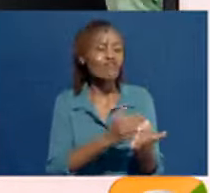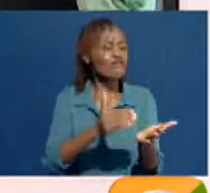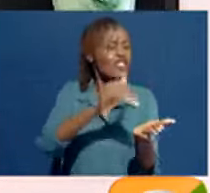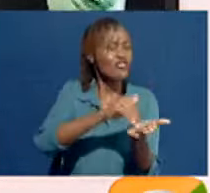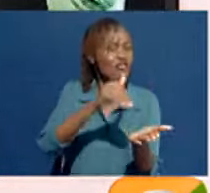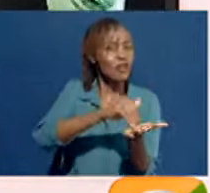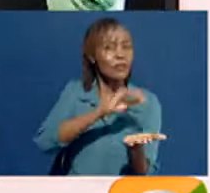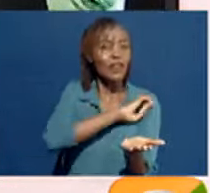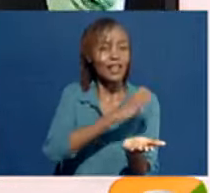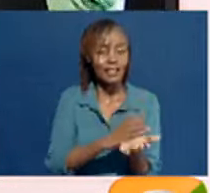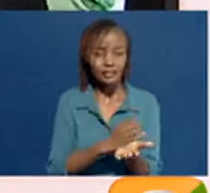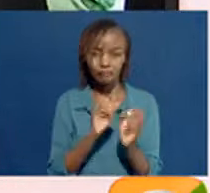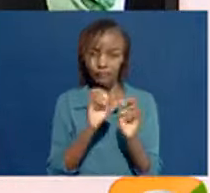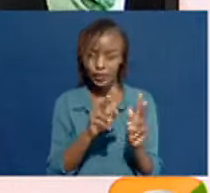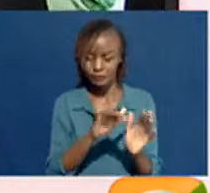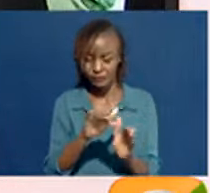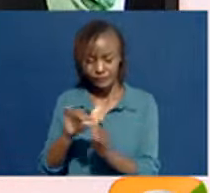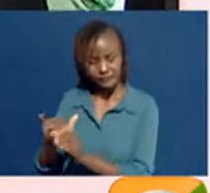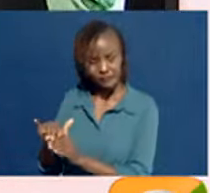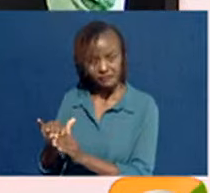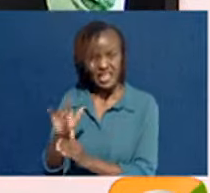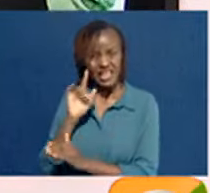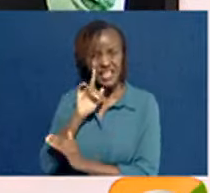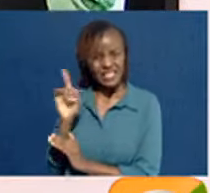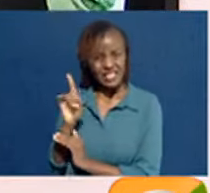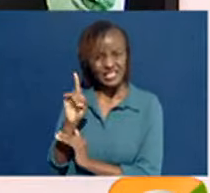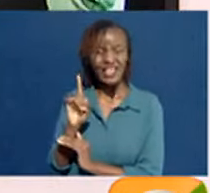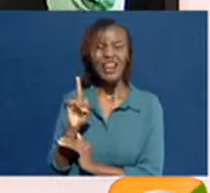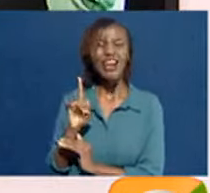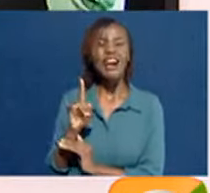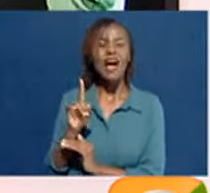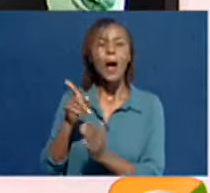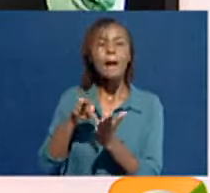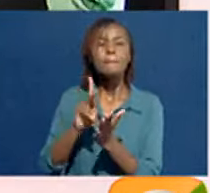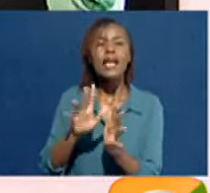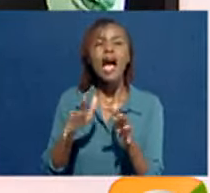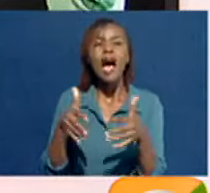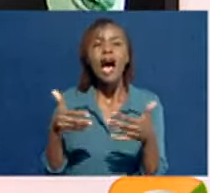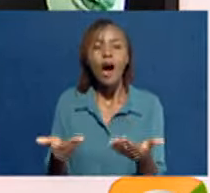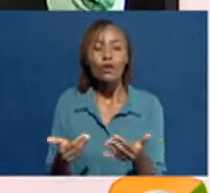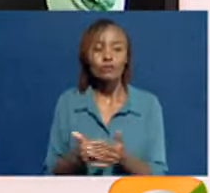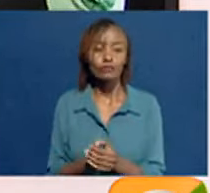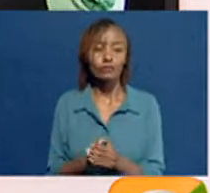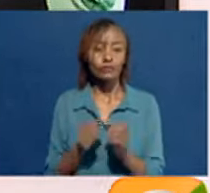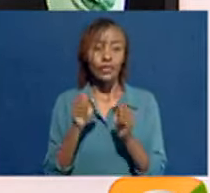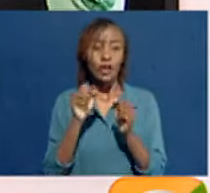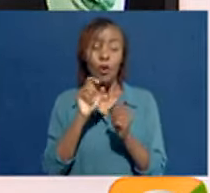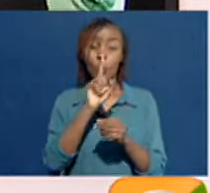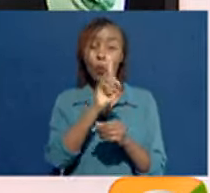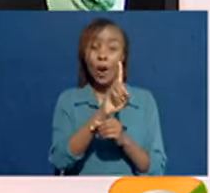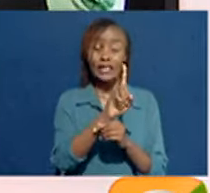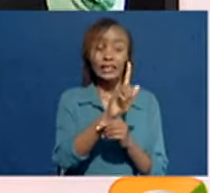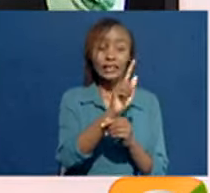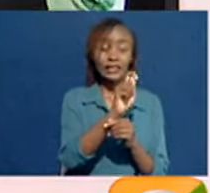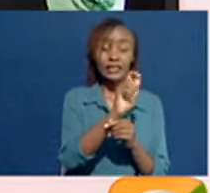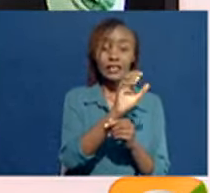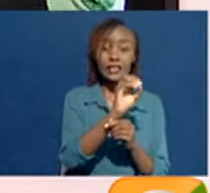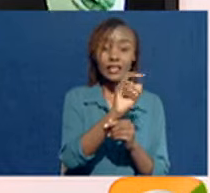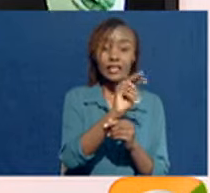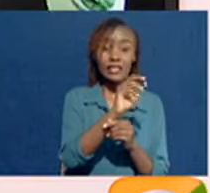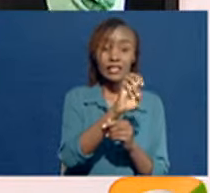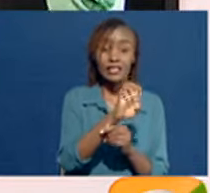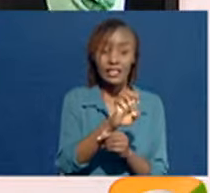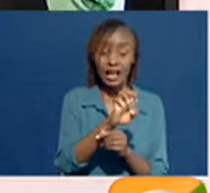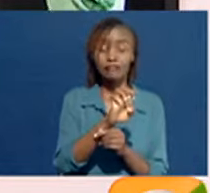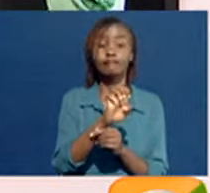cost? Each permit or carbon credit is equivalent to 1 ton of carbon dioxide that is emitted